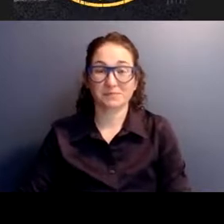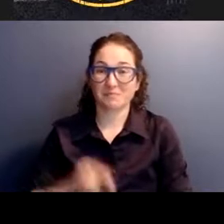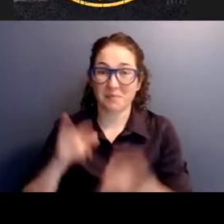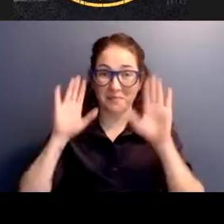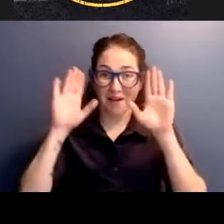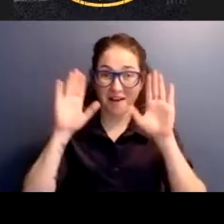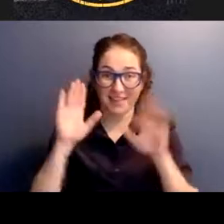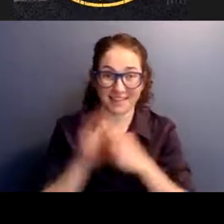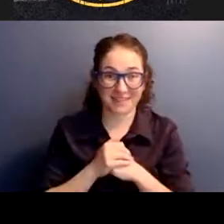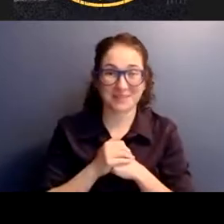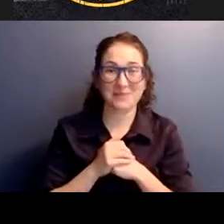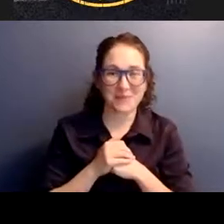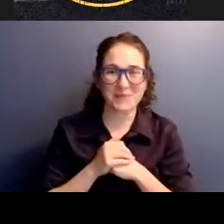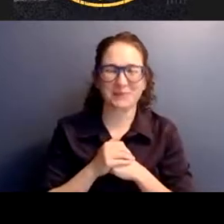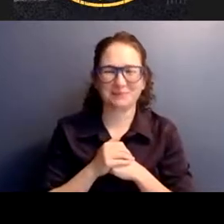Marvelous.